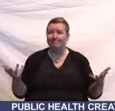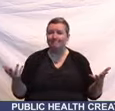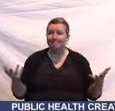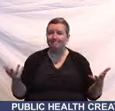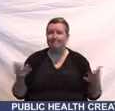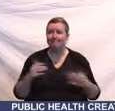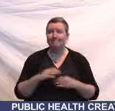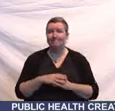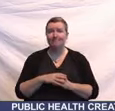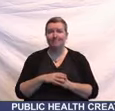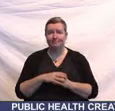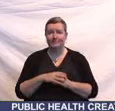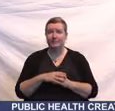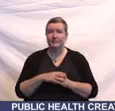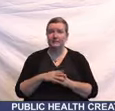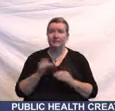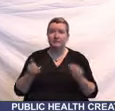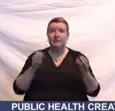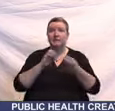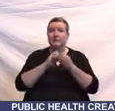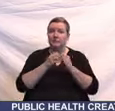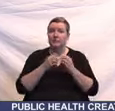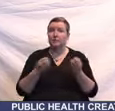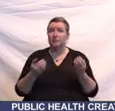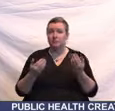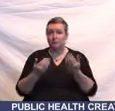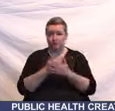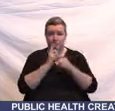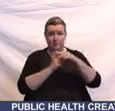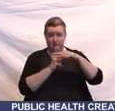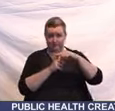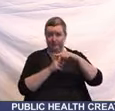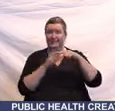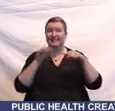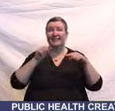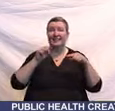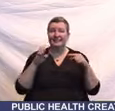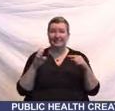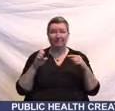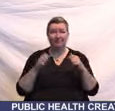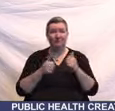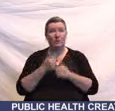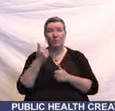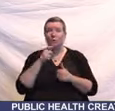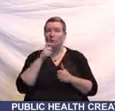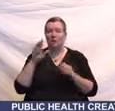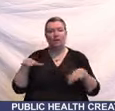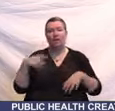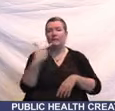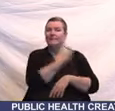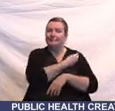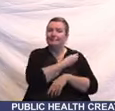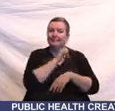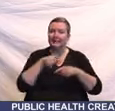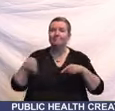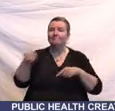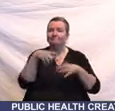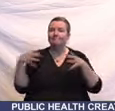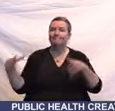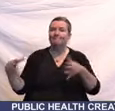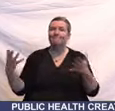the overwhelming numbers of these new cases are among the unvaccinated, as all the past breakthrough data